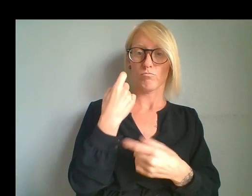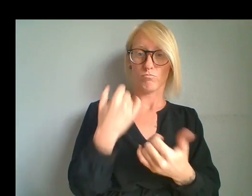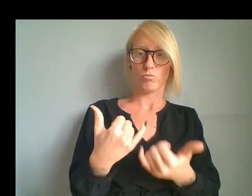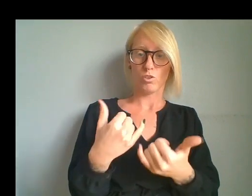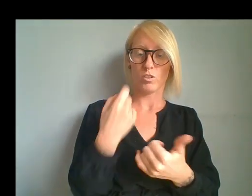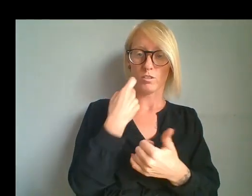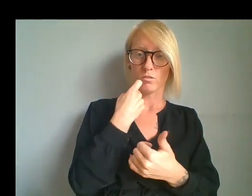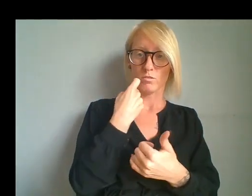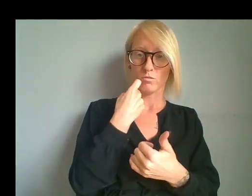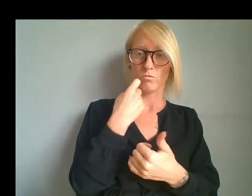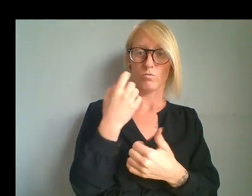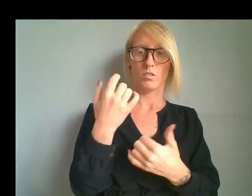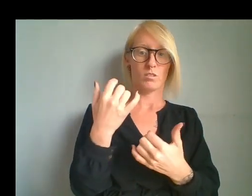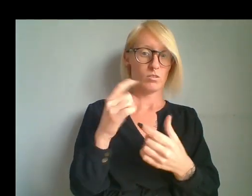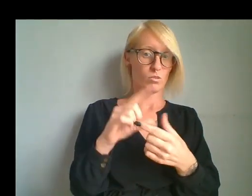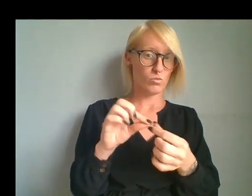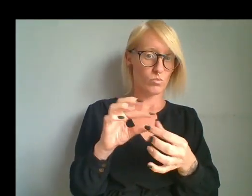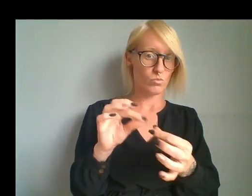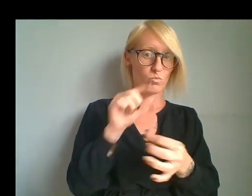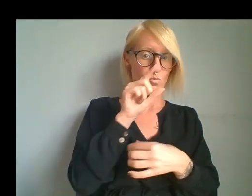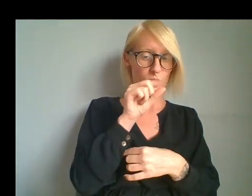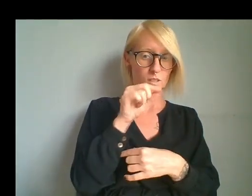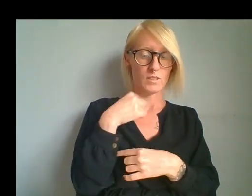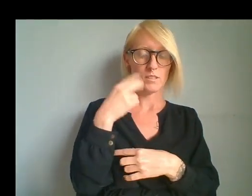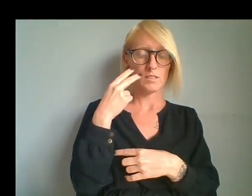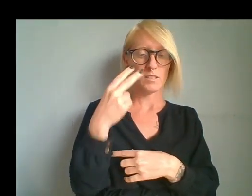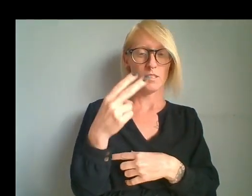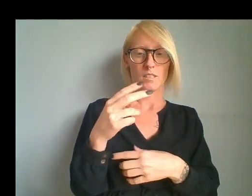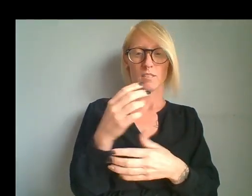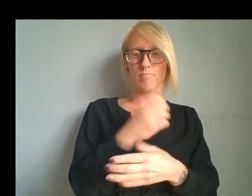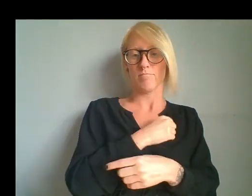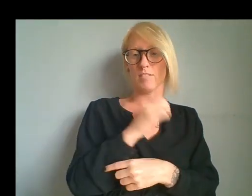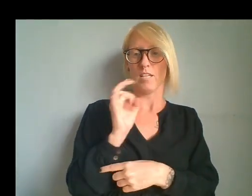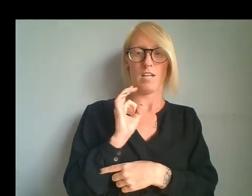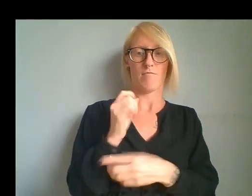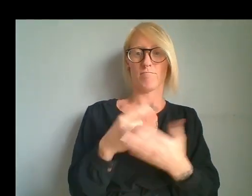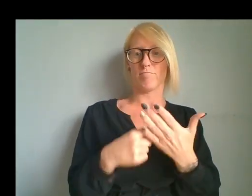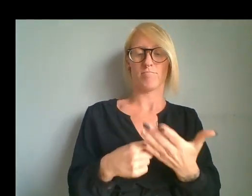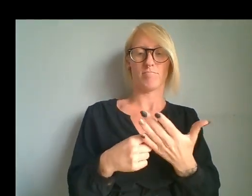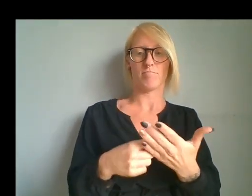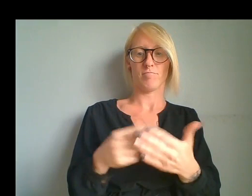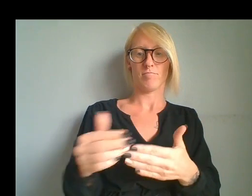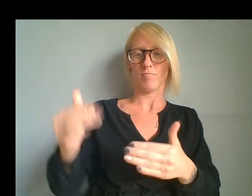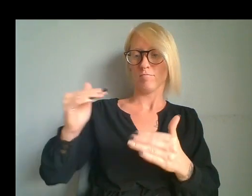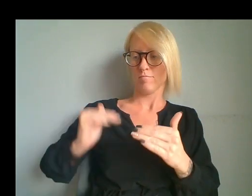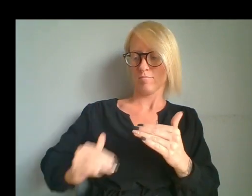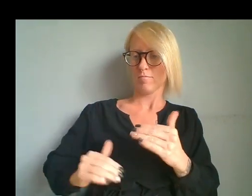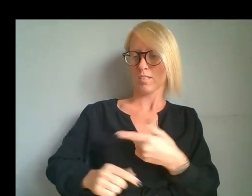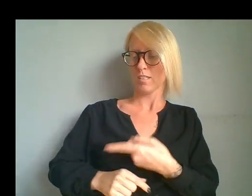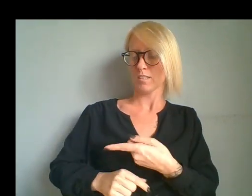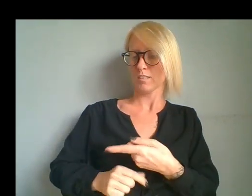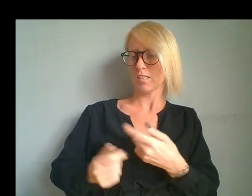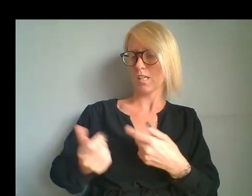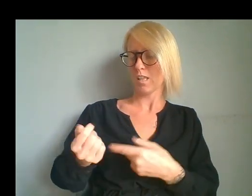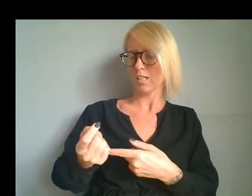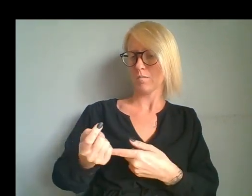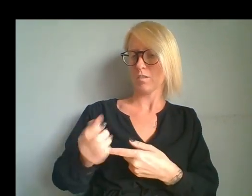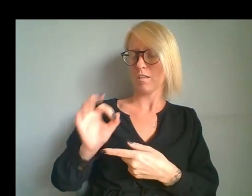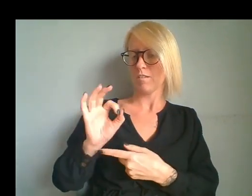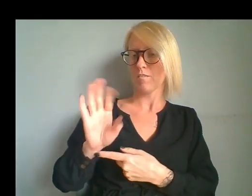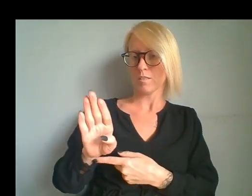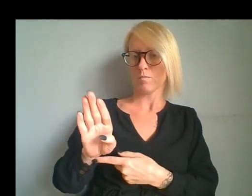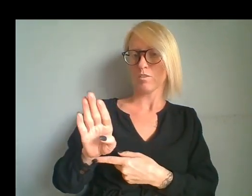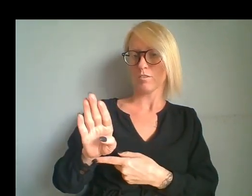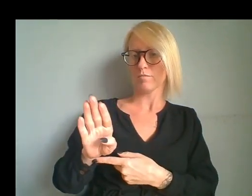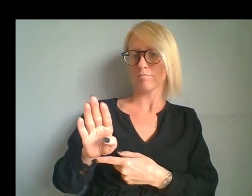see what different staff are talking about. The bottom one you can only see a little bit, but that's our Facebook fan logs. So we put that